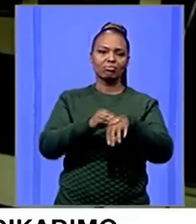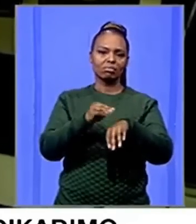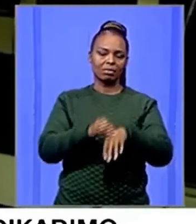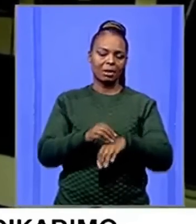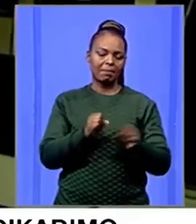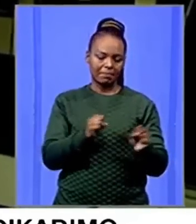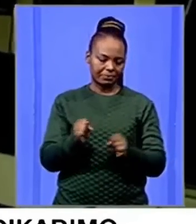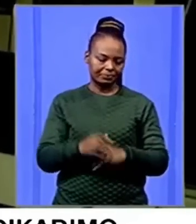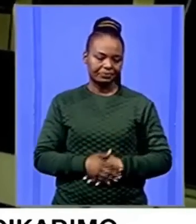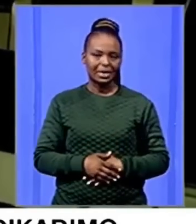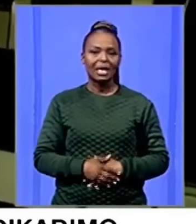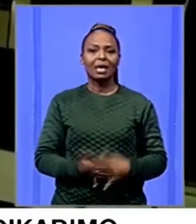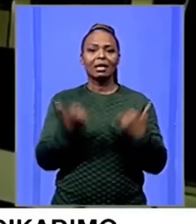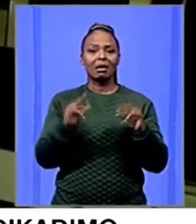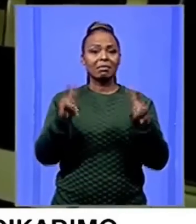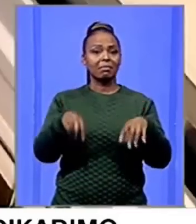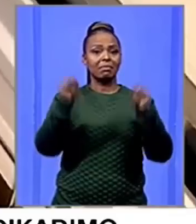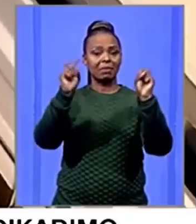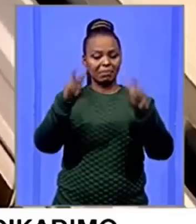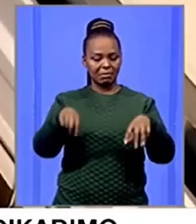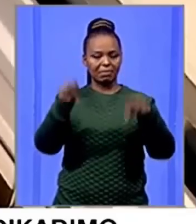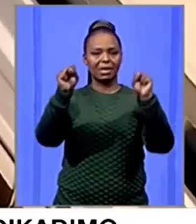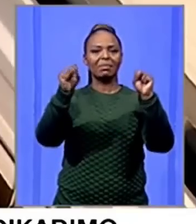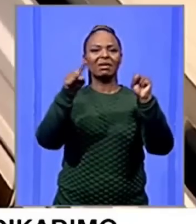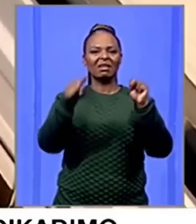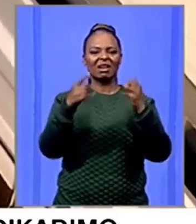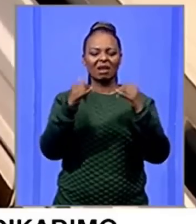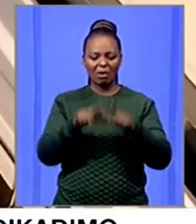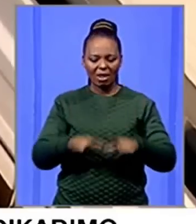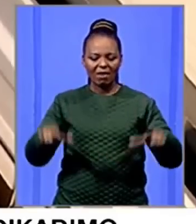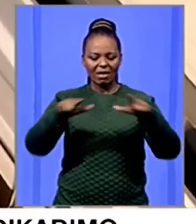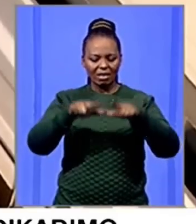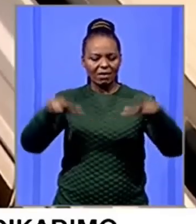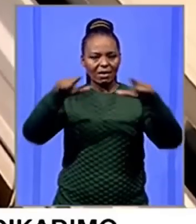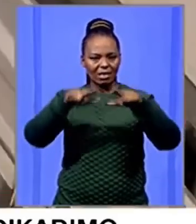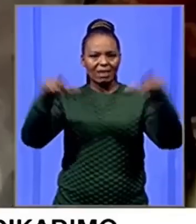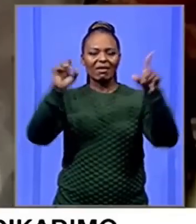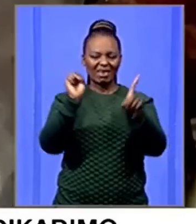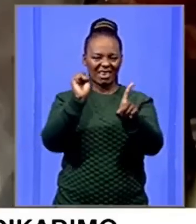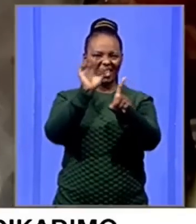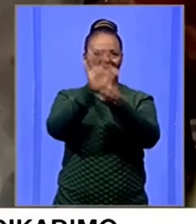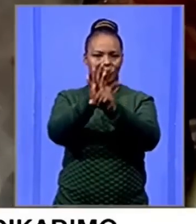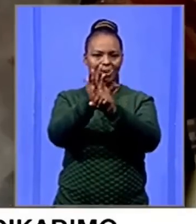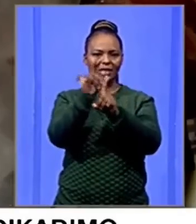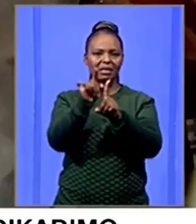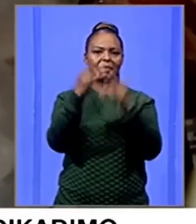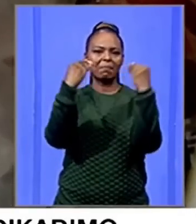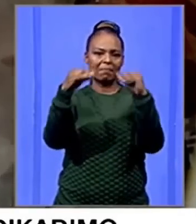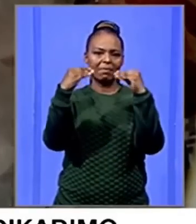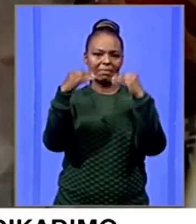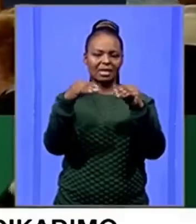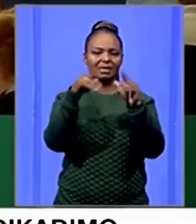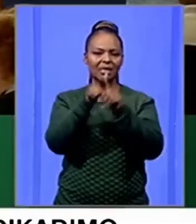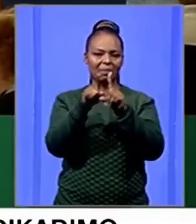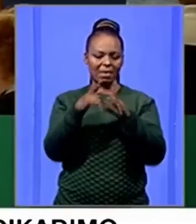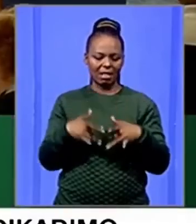E tlhalosa fa go kgaolwa go rulagantsweng ga motlakase go na le ditlamorago mo go tlhodiweng ga dikgwebo le ditlhwatlhwa tsa